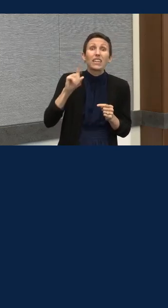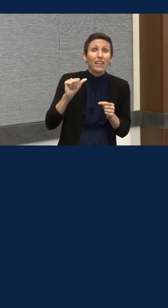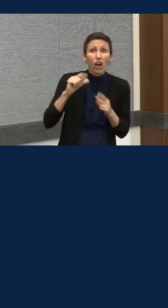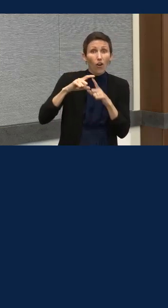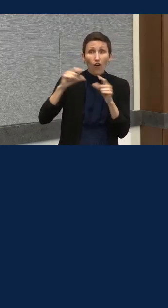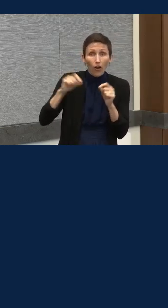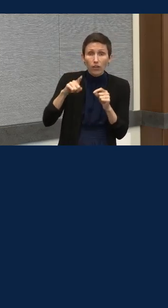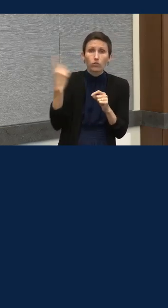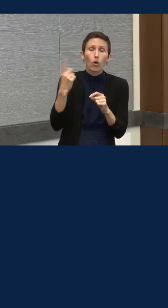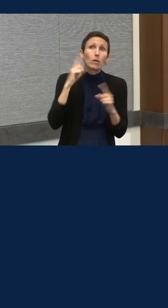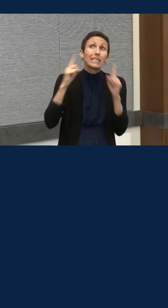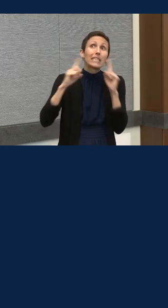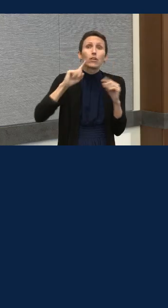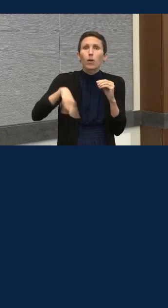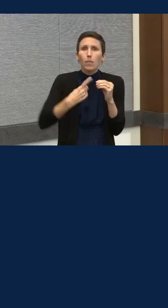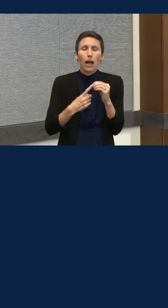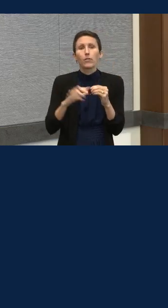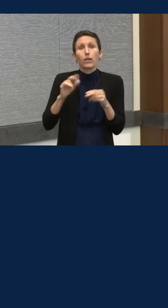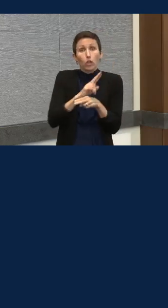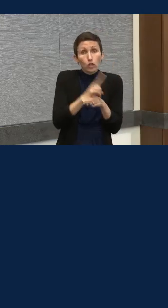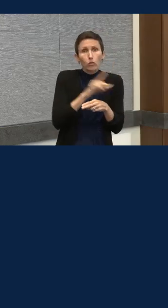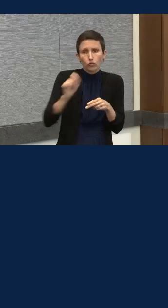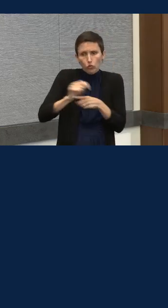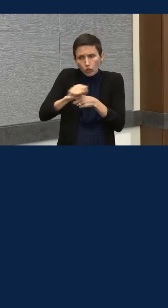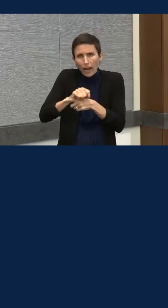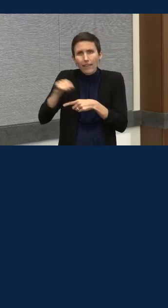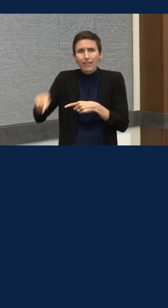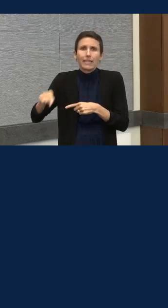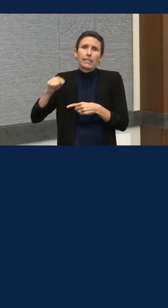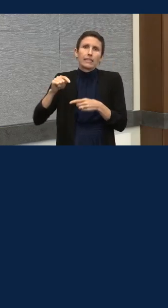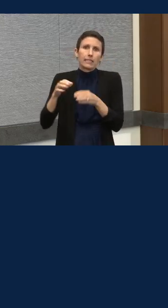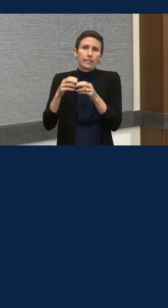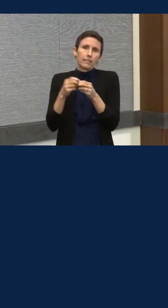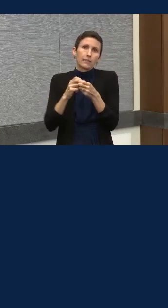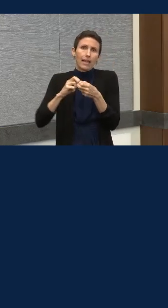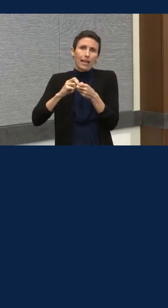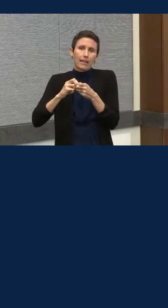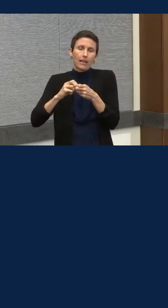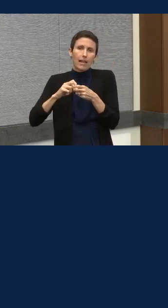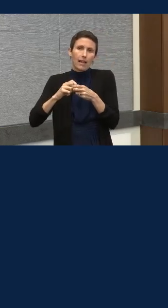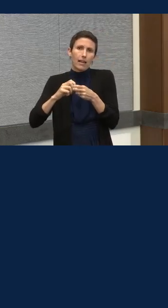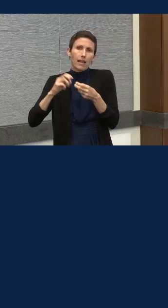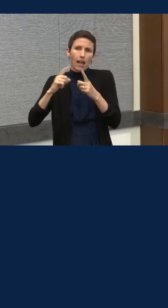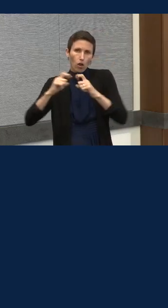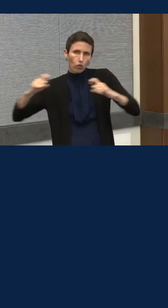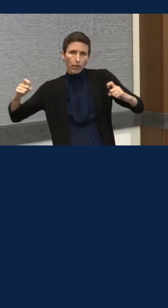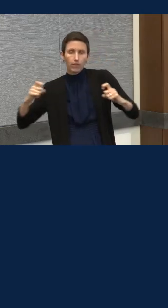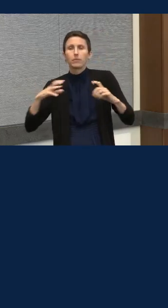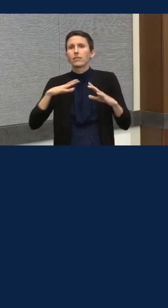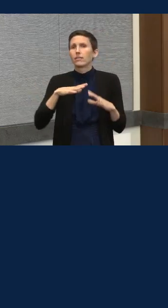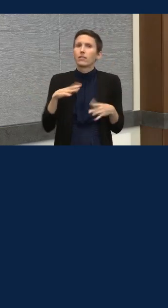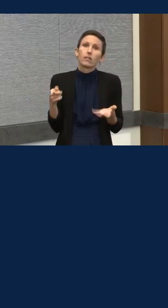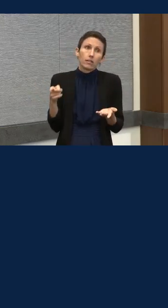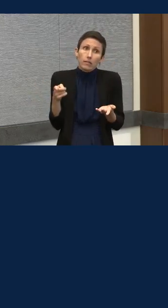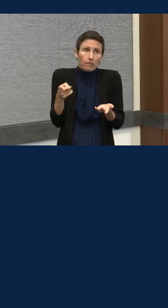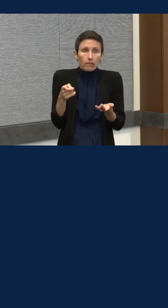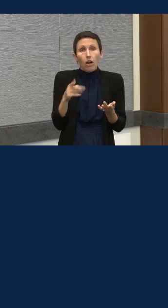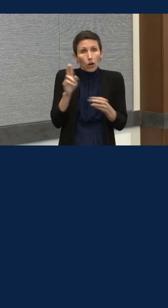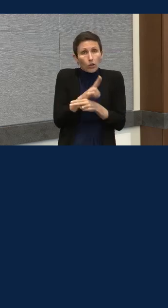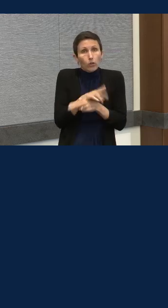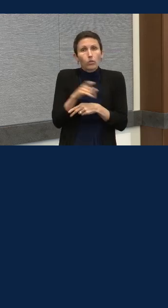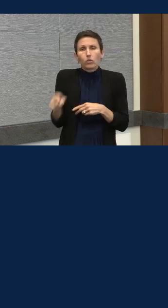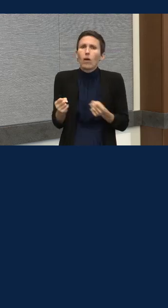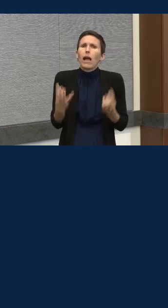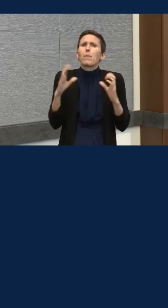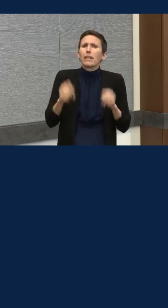hear about in the newspaper that are used to train these algorithms have a limited amount of memory, so the number of 3D scans or patches of them that you can fit in is limited.